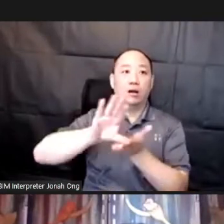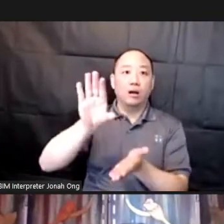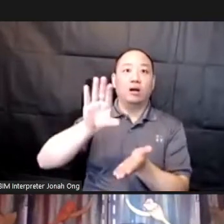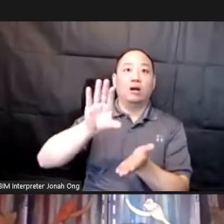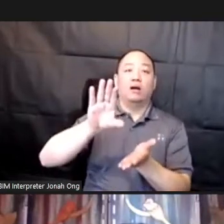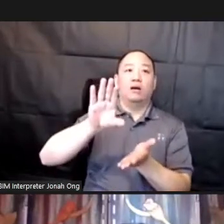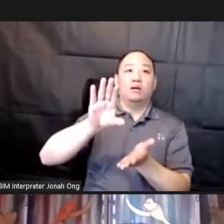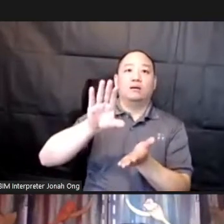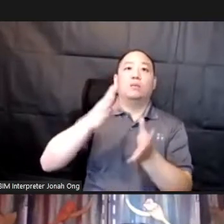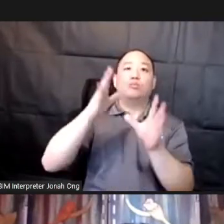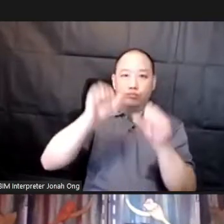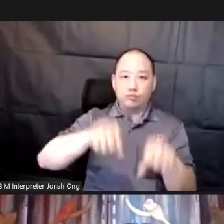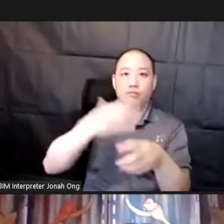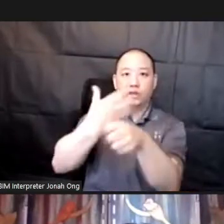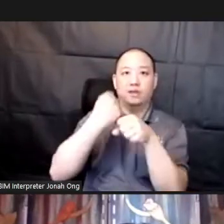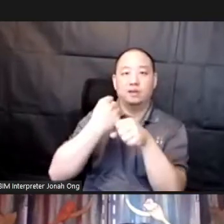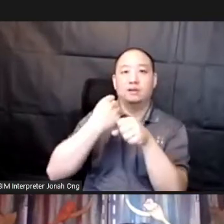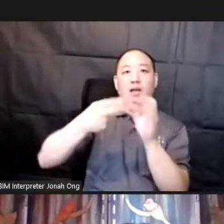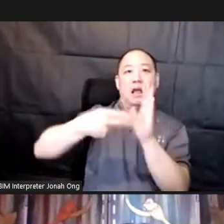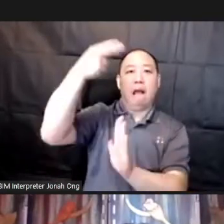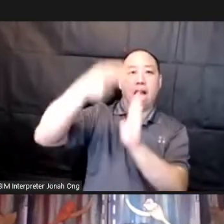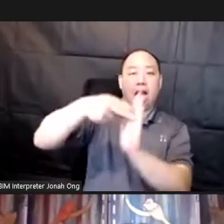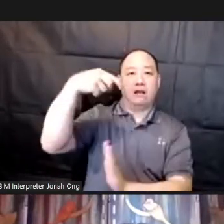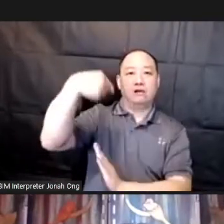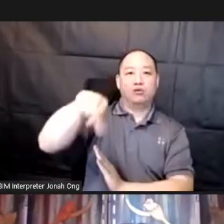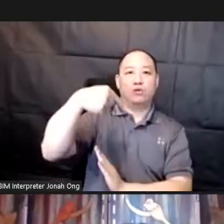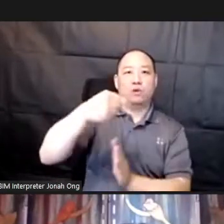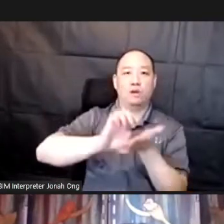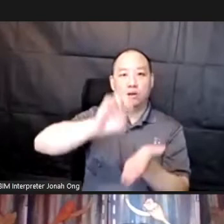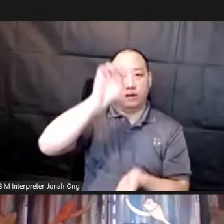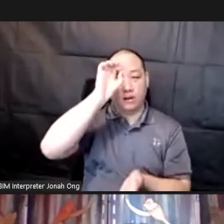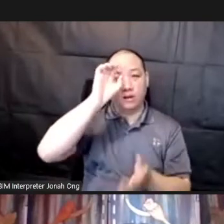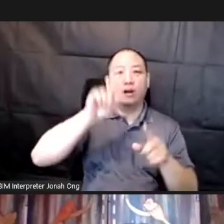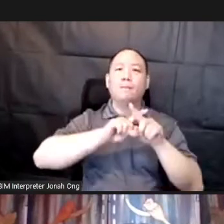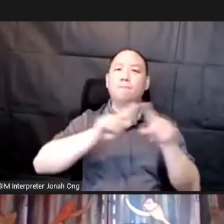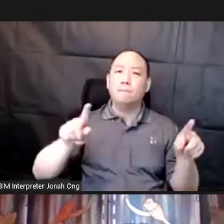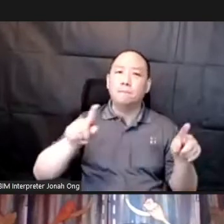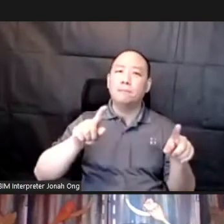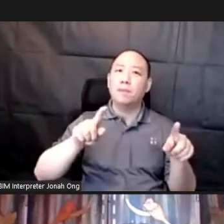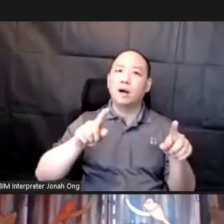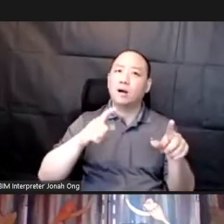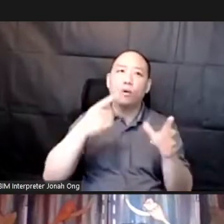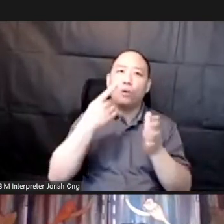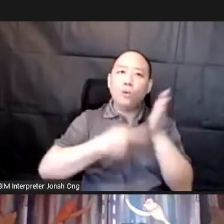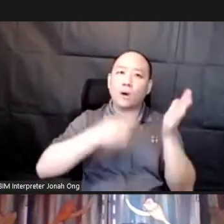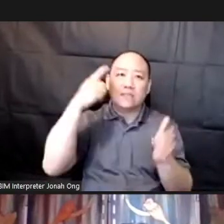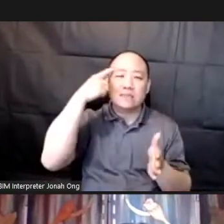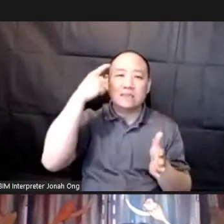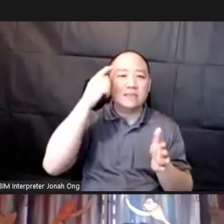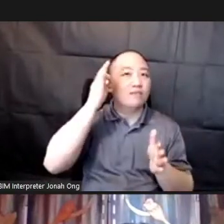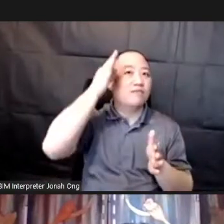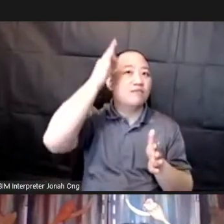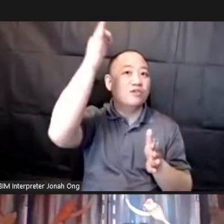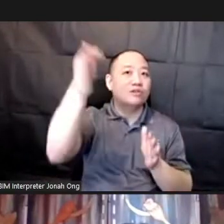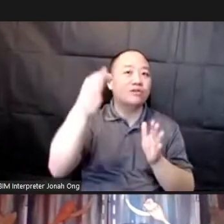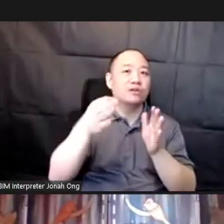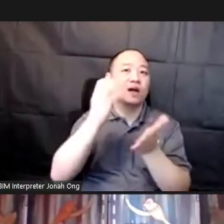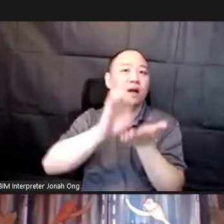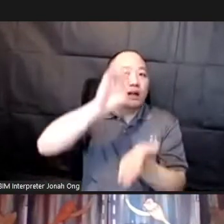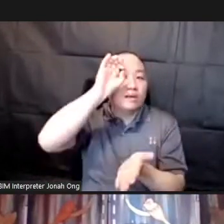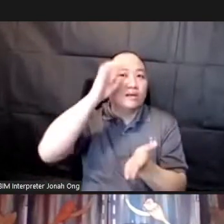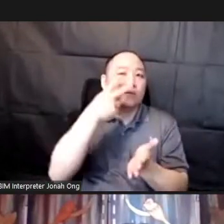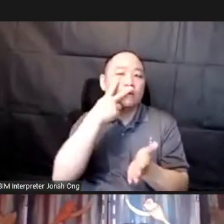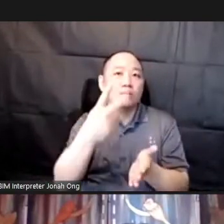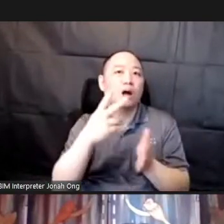education resources, what do you think the future of education looks like? Yeah, I think as in what